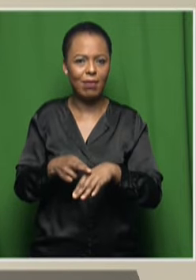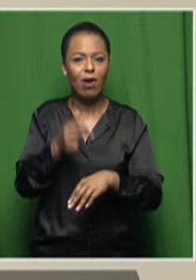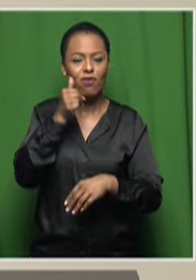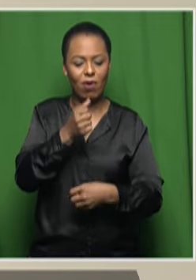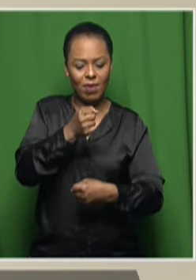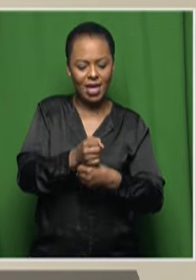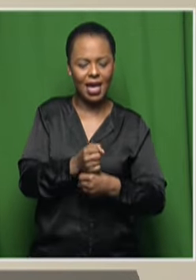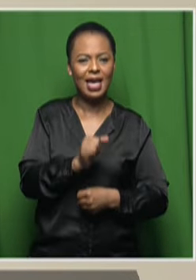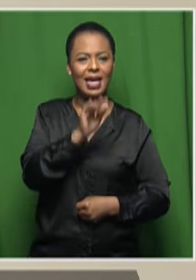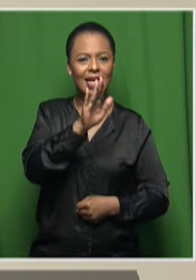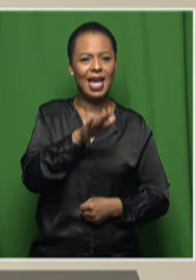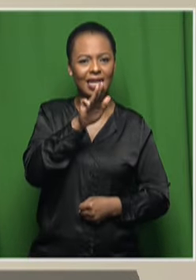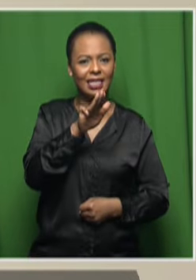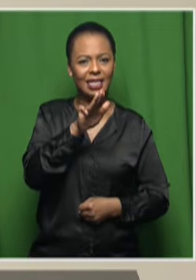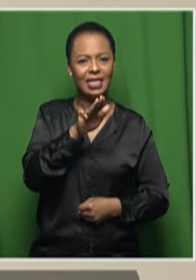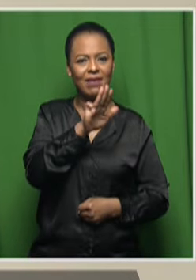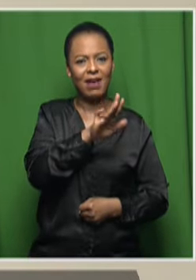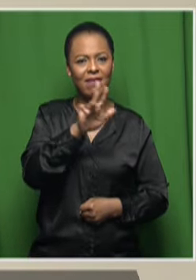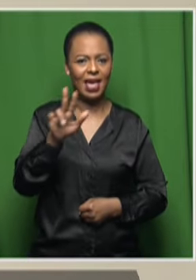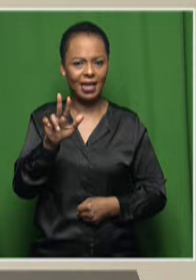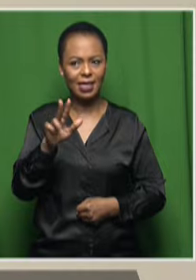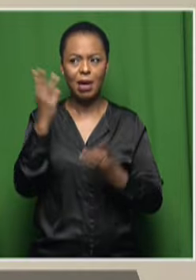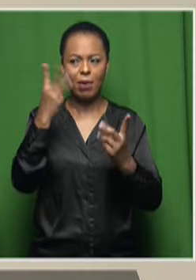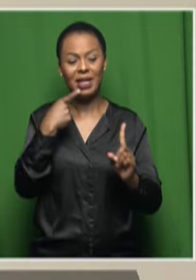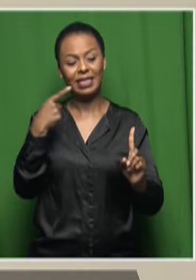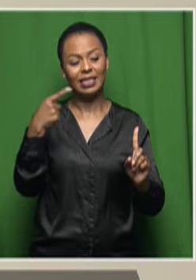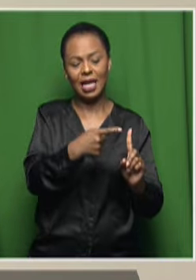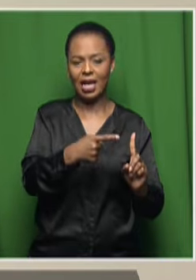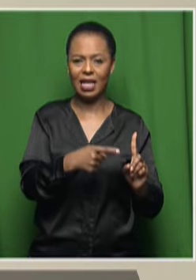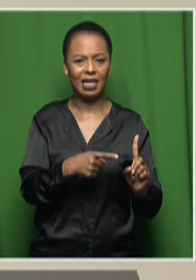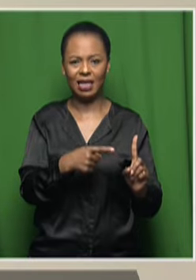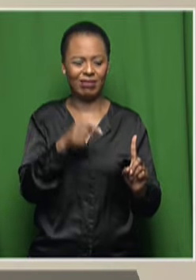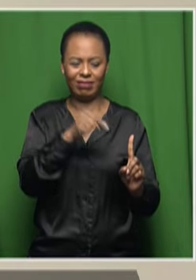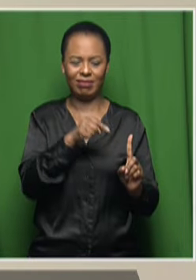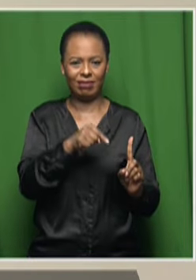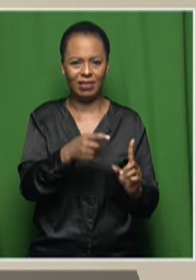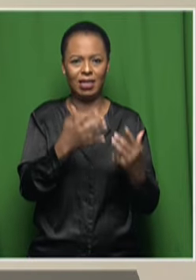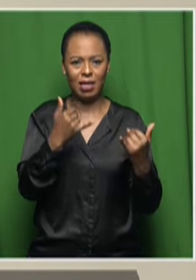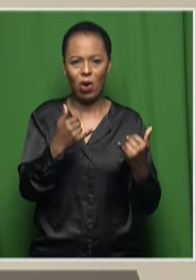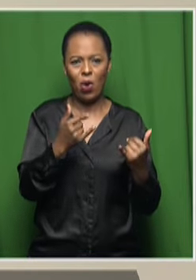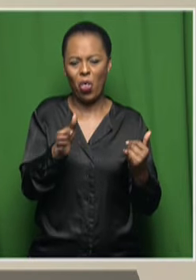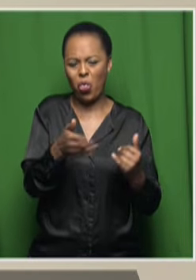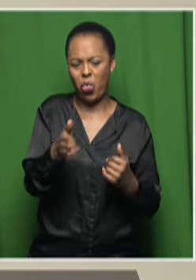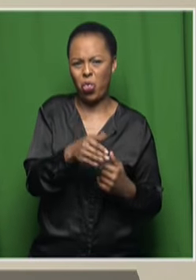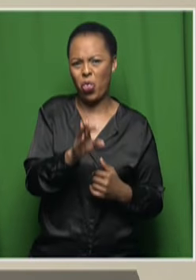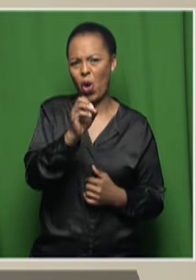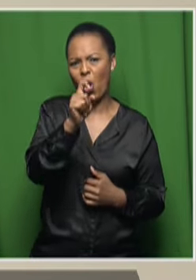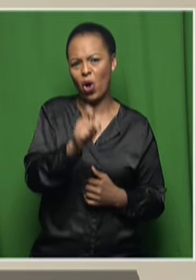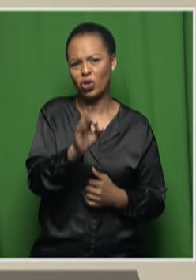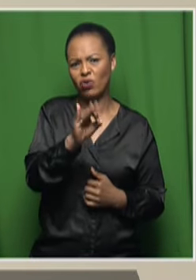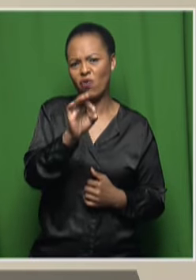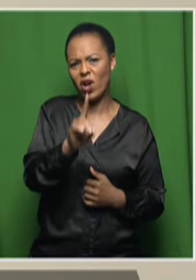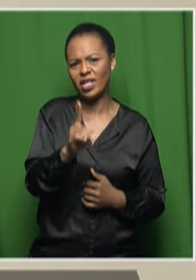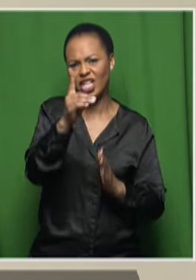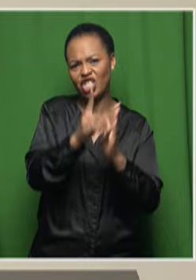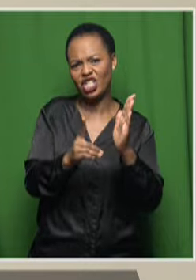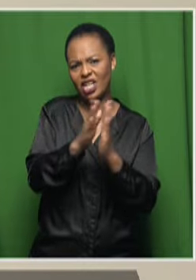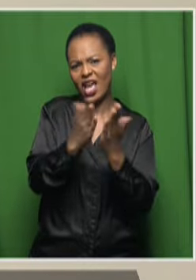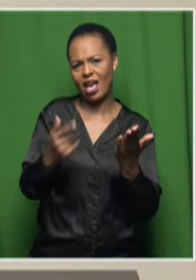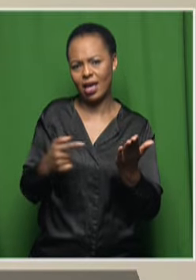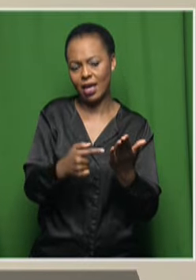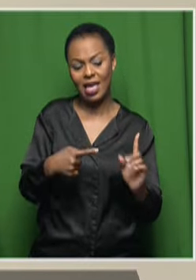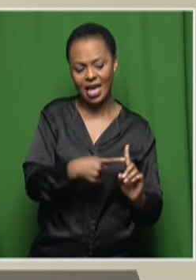1958, when people were even telling him that, no, this thing does not even appear in the Oxford Dictionary. Sobukwe said, we